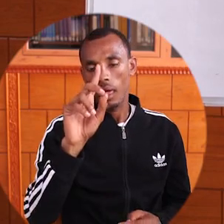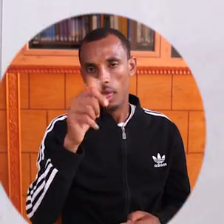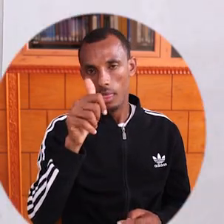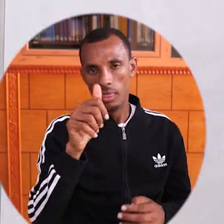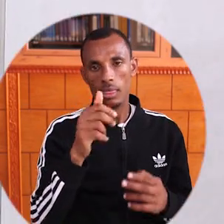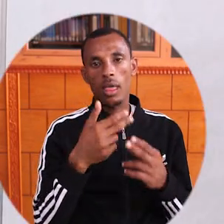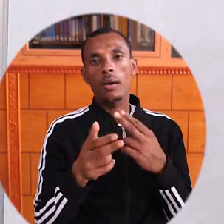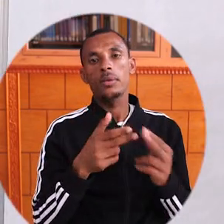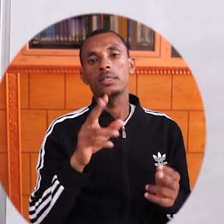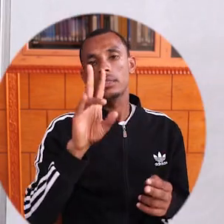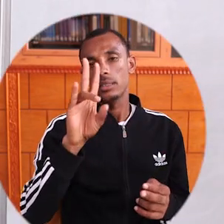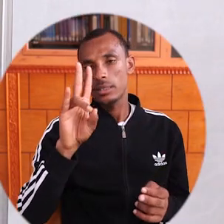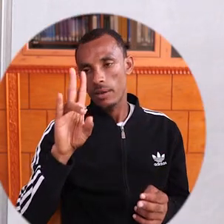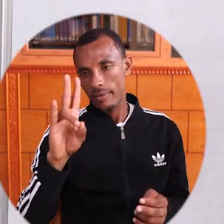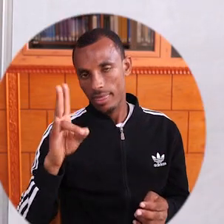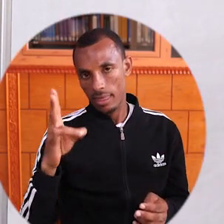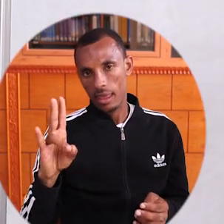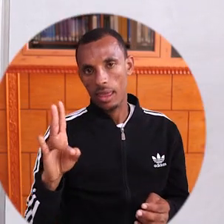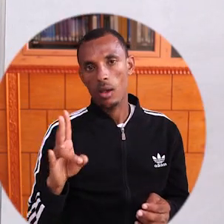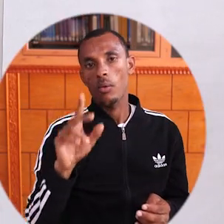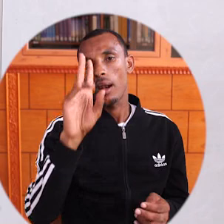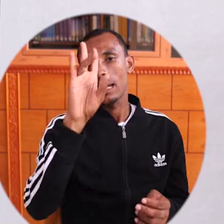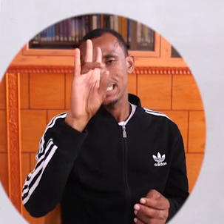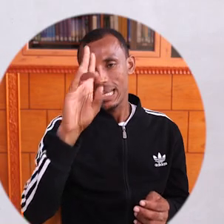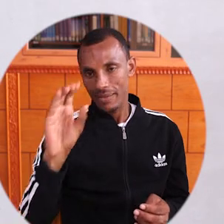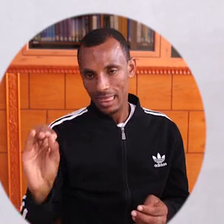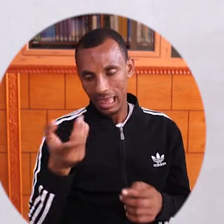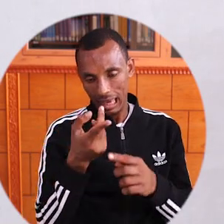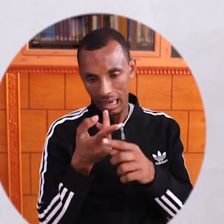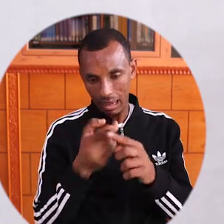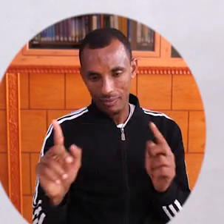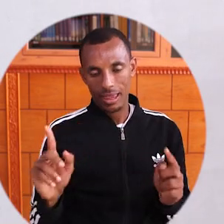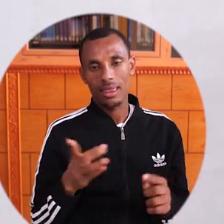170 different diagonals.